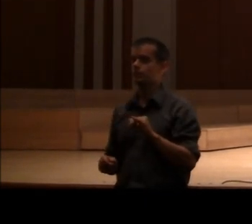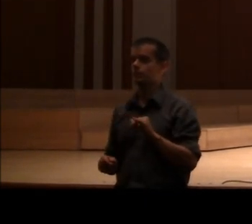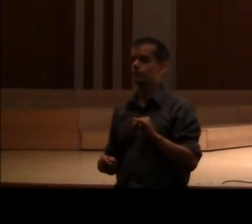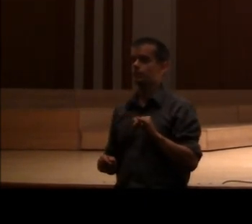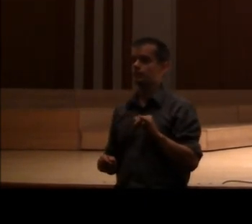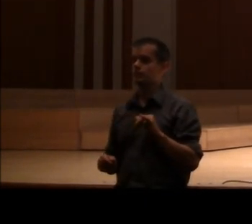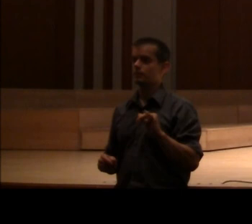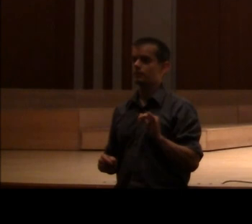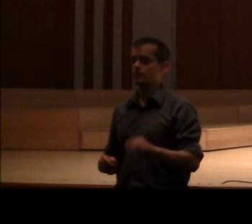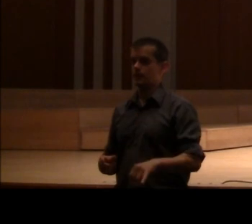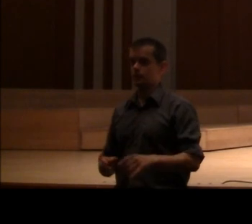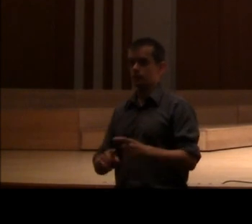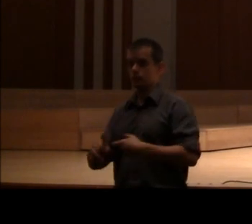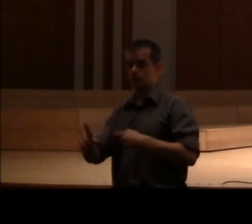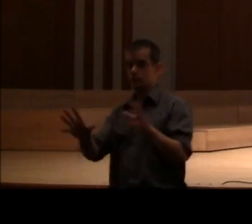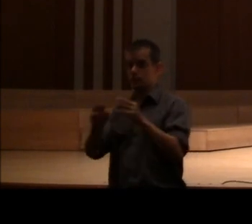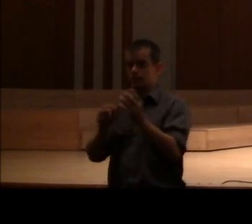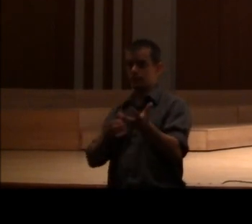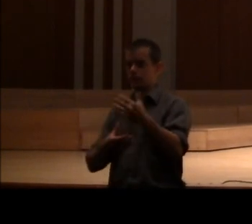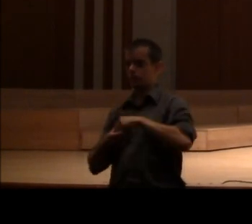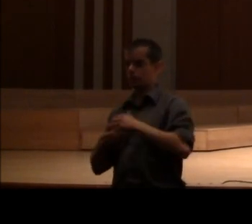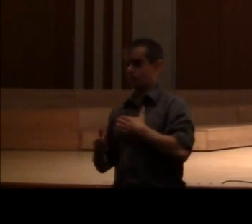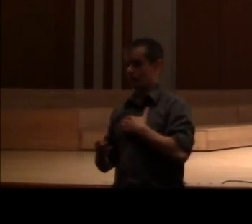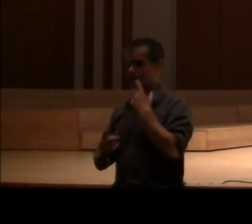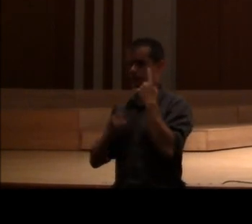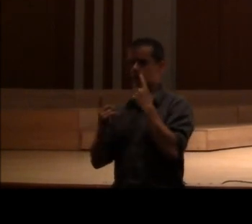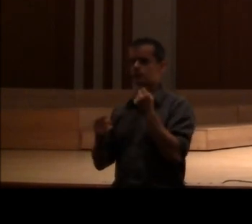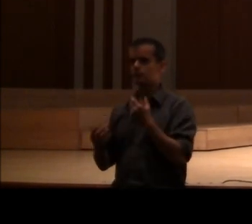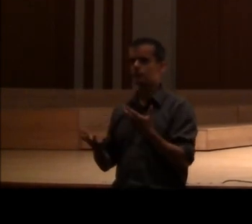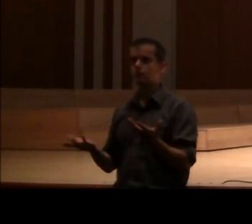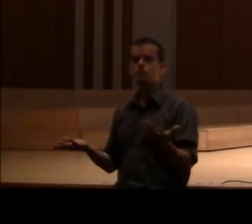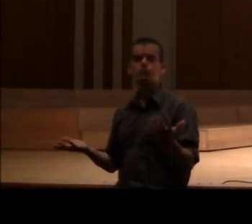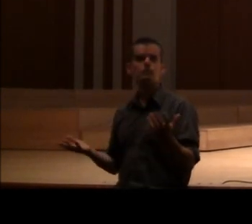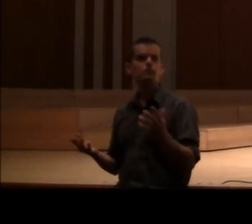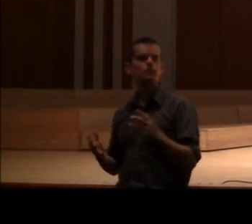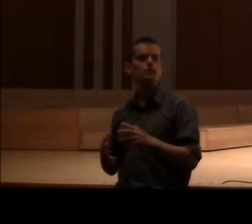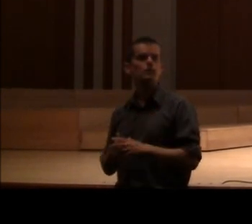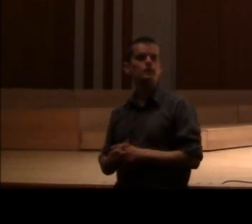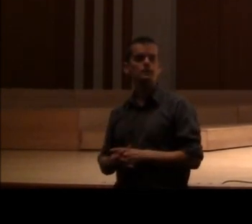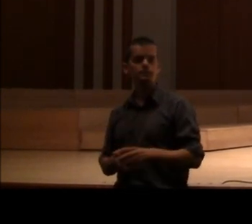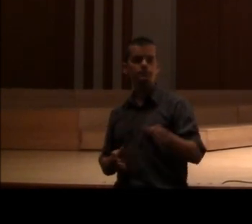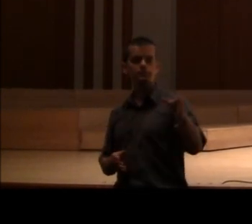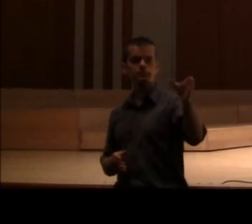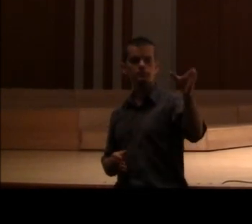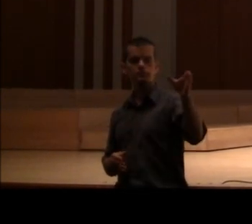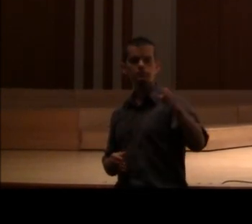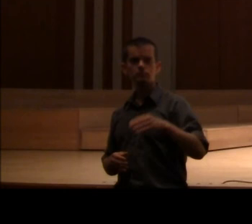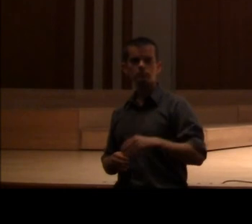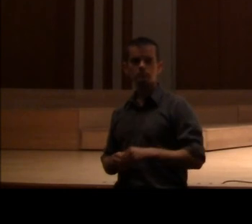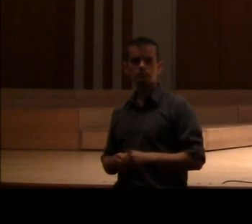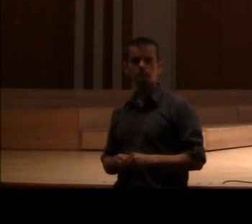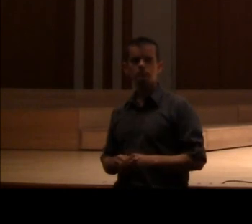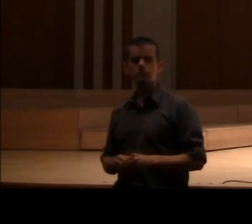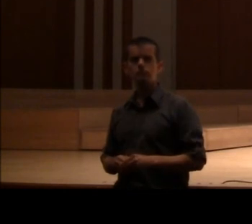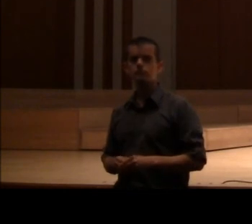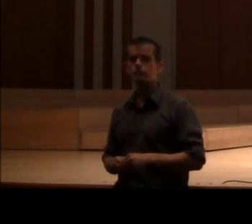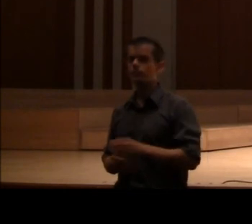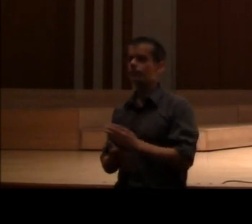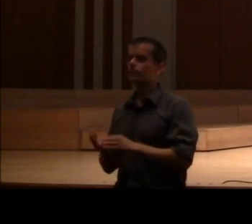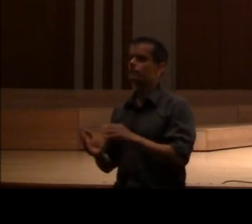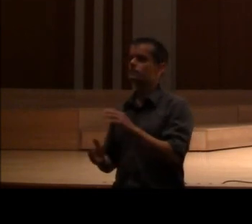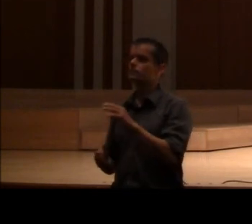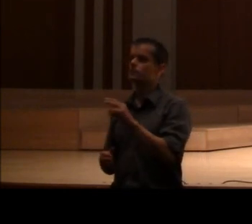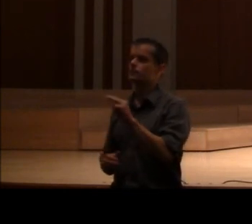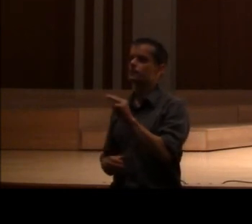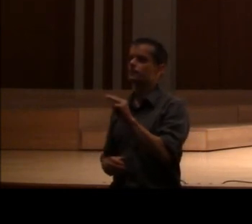conferences and incorporate into my thinking, so let's have a look. I think even if some mentors have already published authors, so